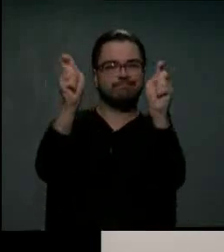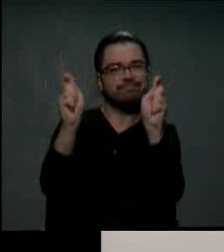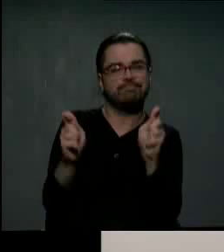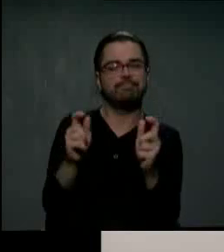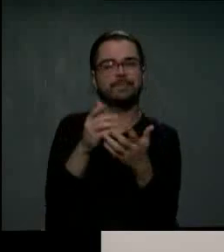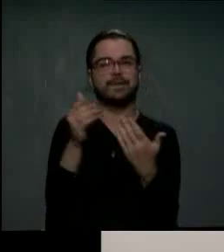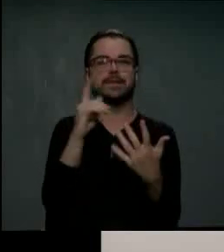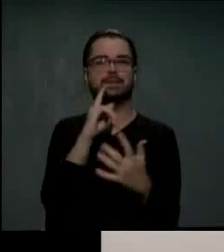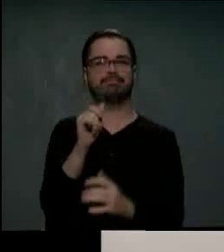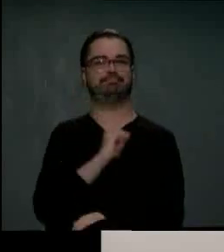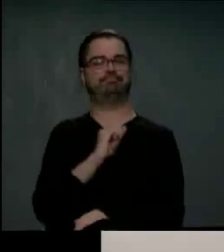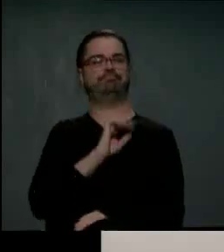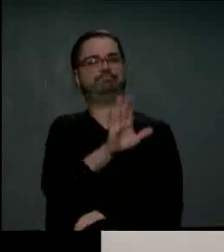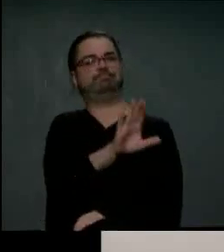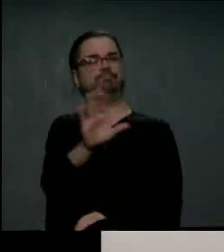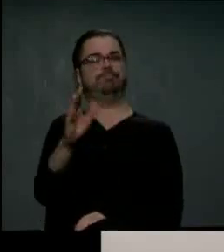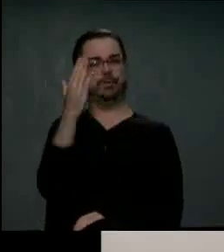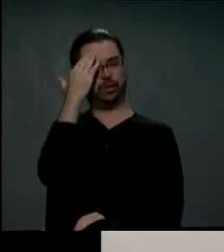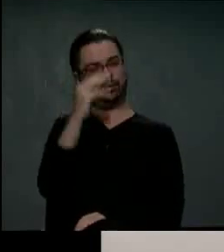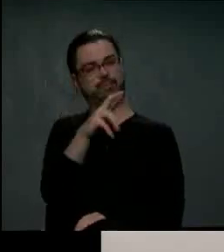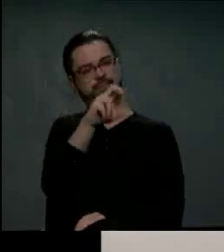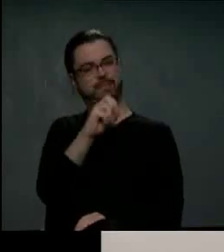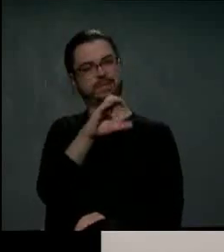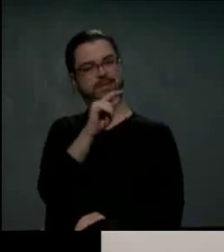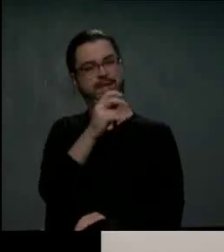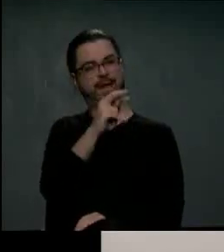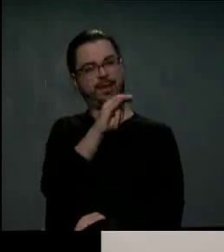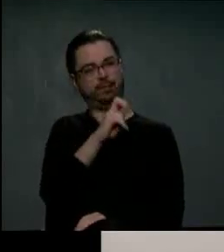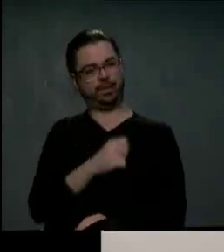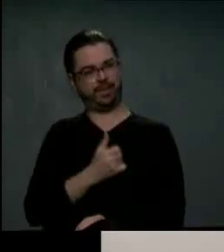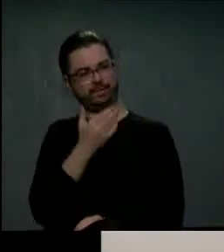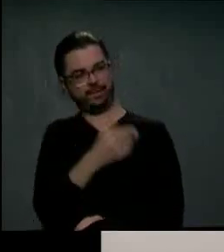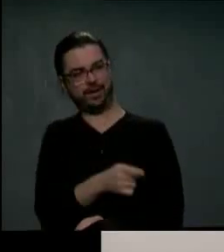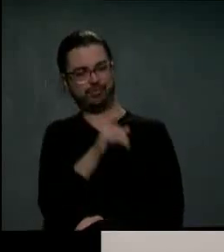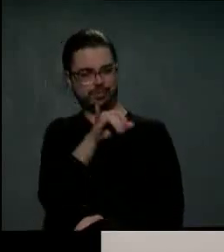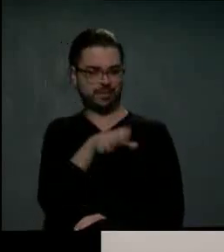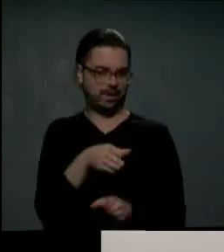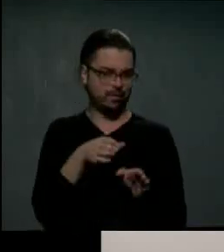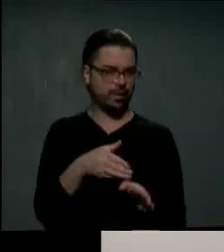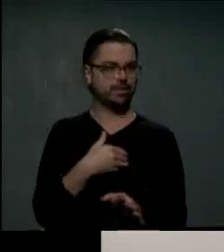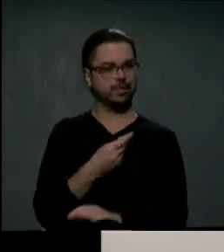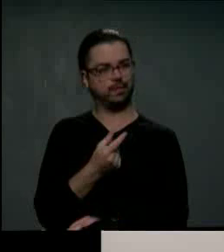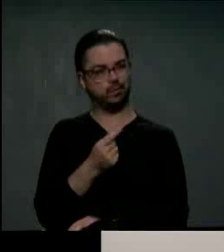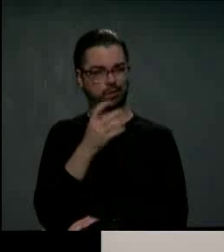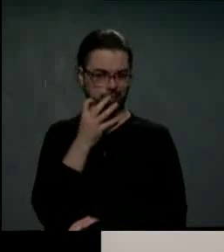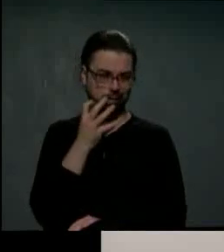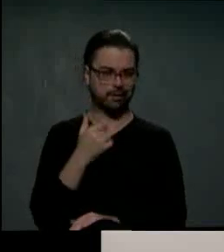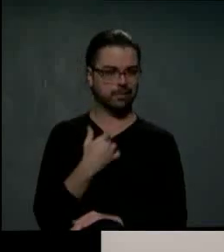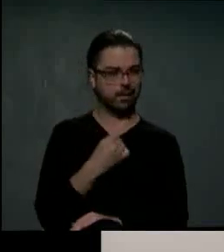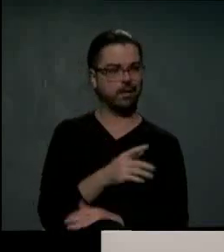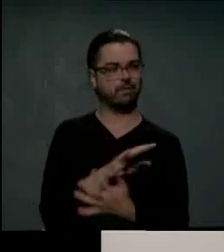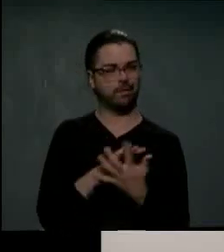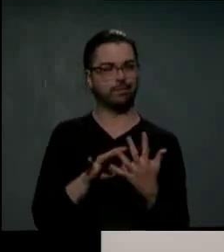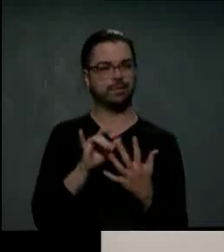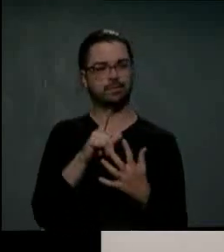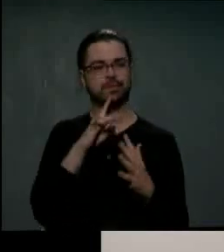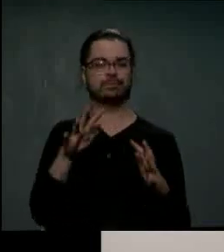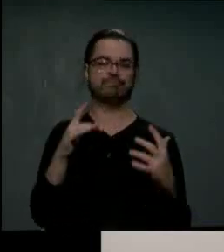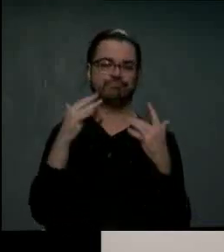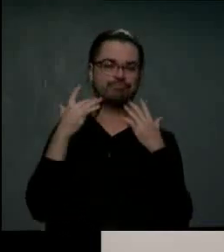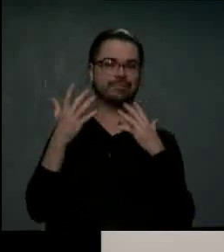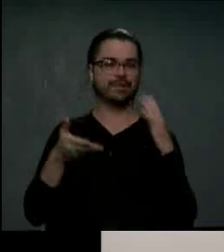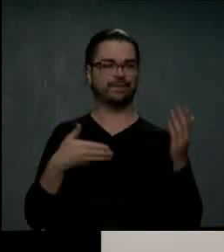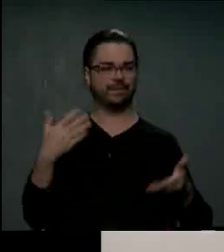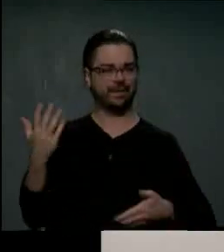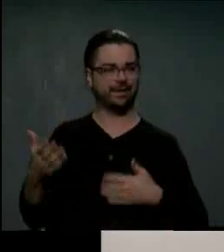know, Miss Catherine lives here, and she's this way, and she's got dogs and cats. And so it's inviting is